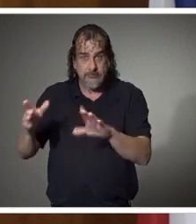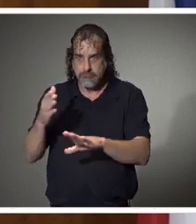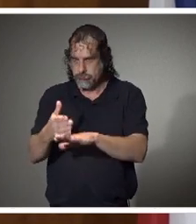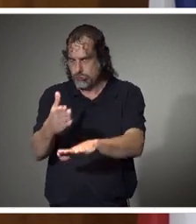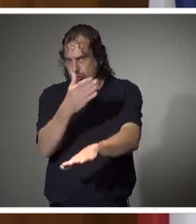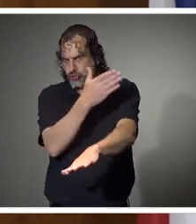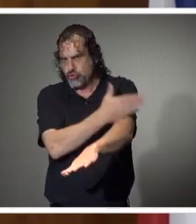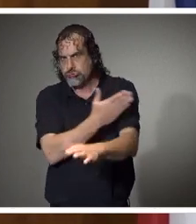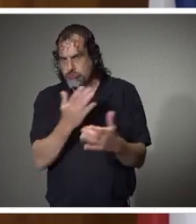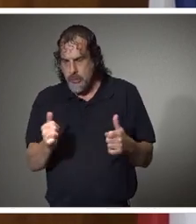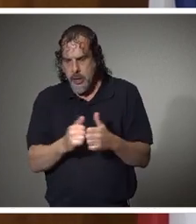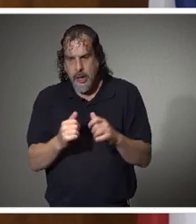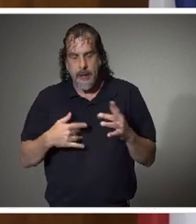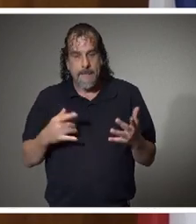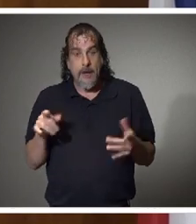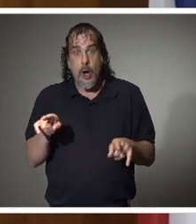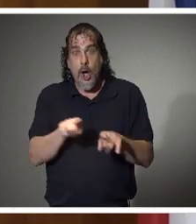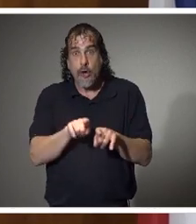significantly better